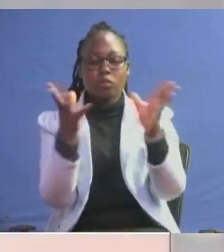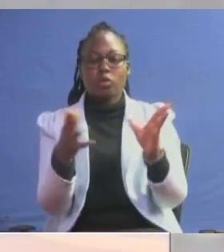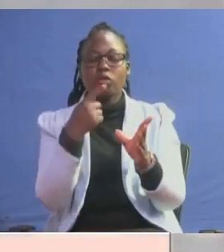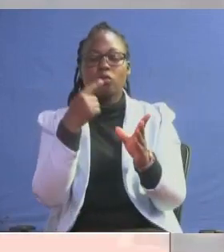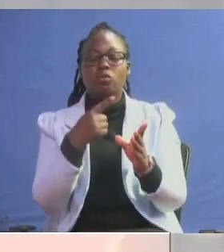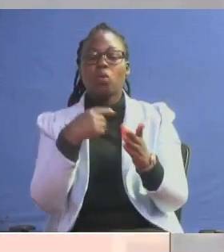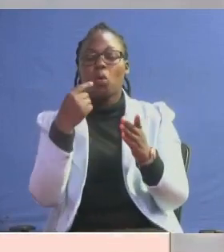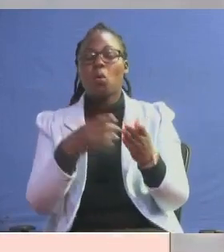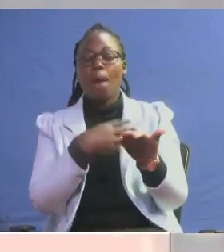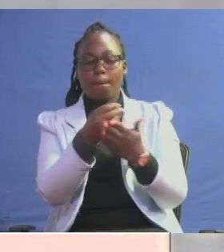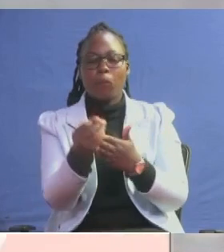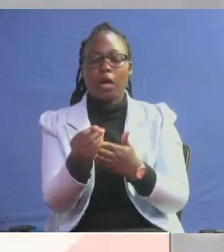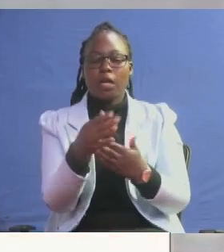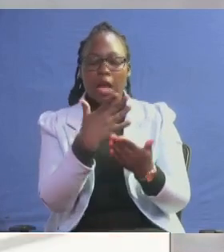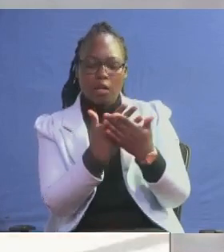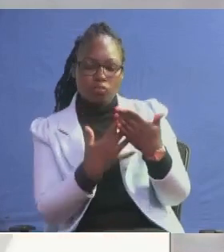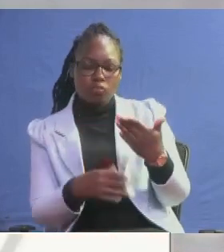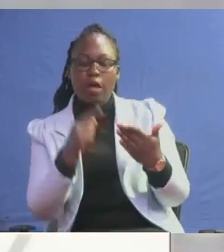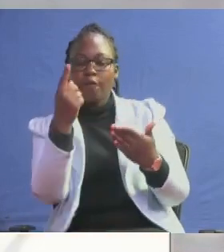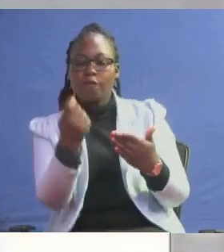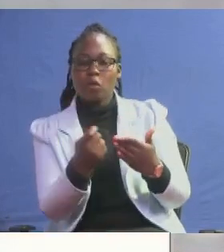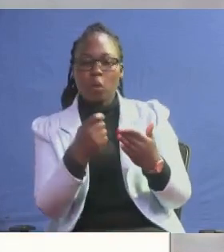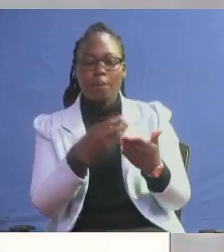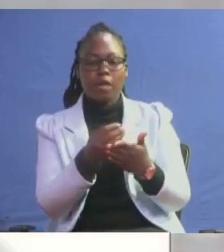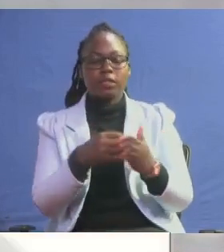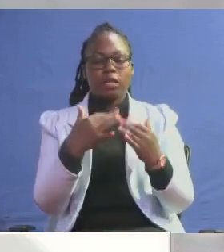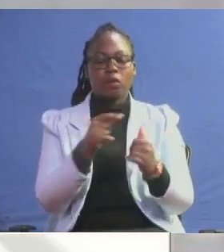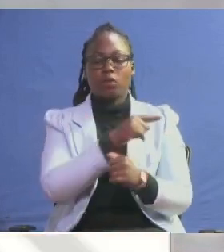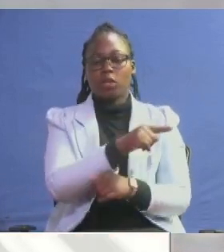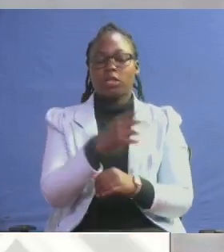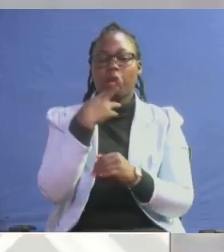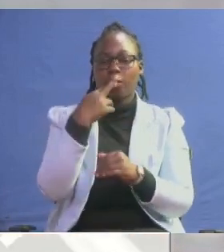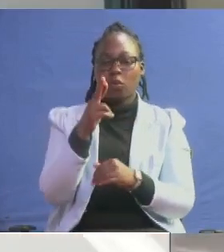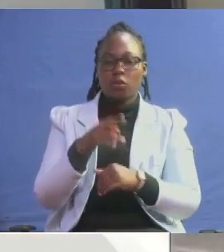a throwaway price. Gracious Aganda reports.